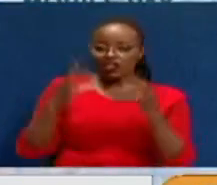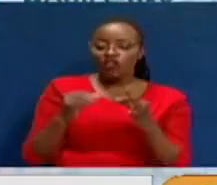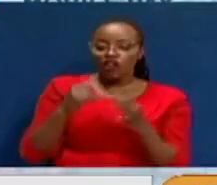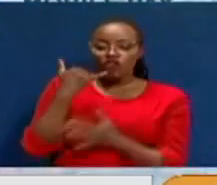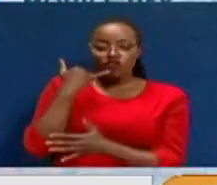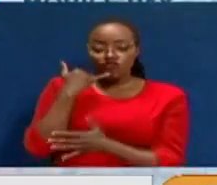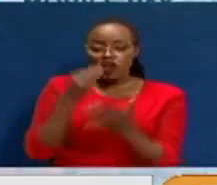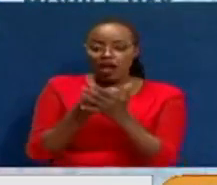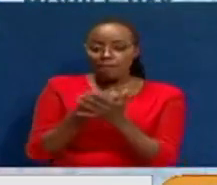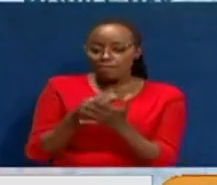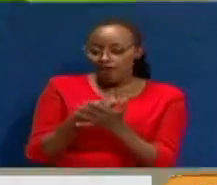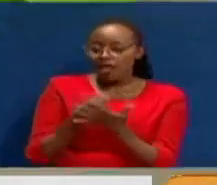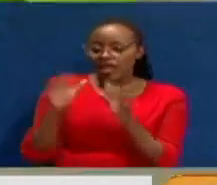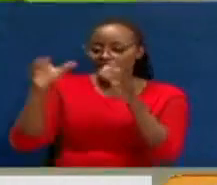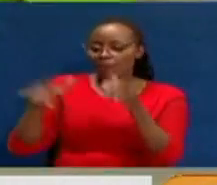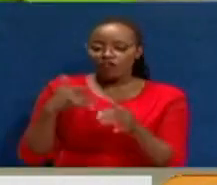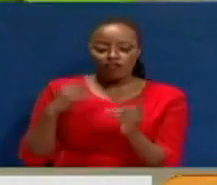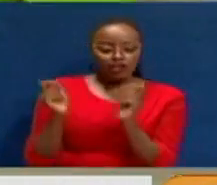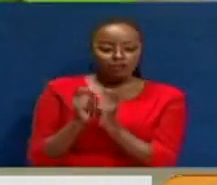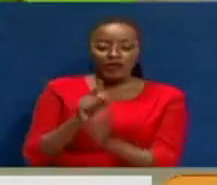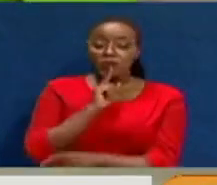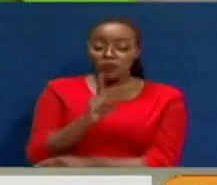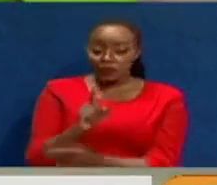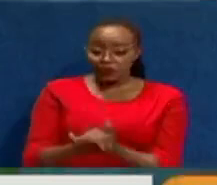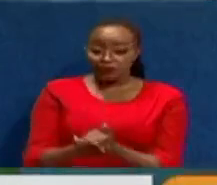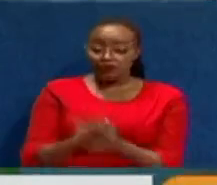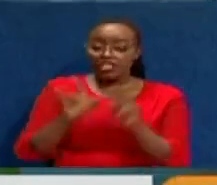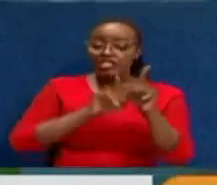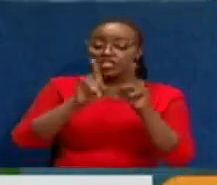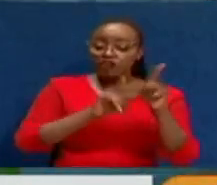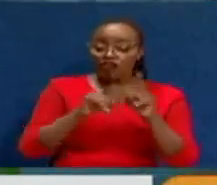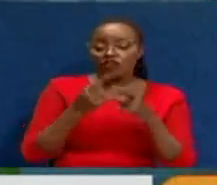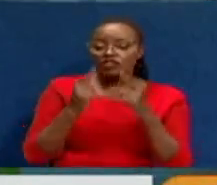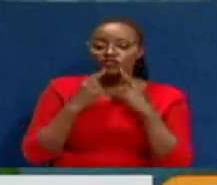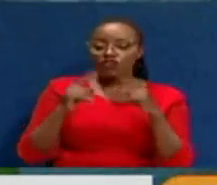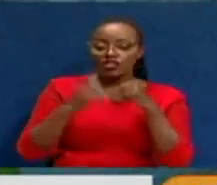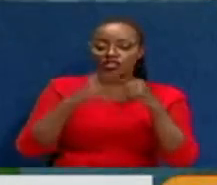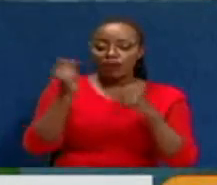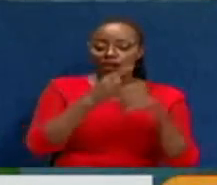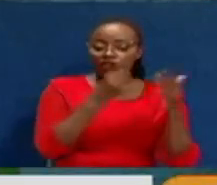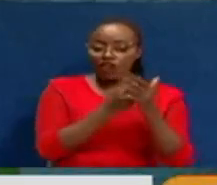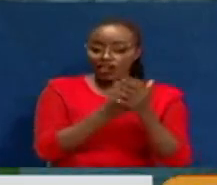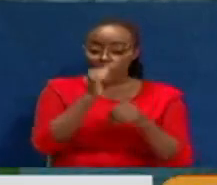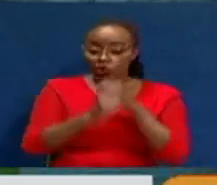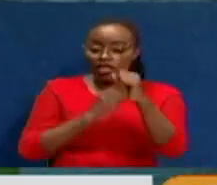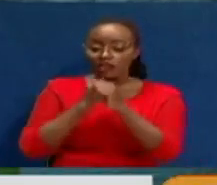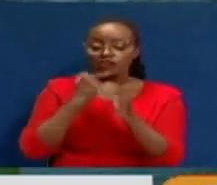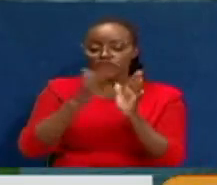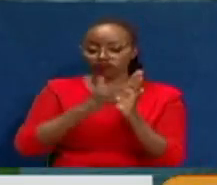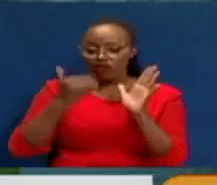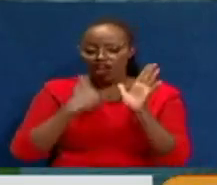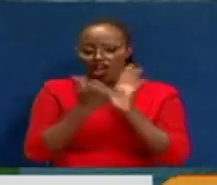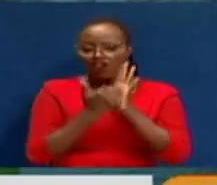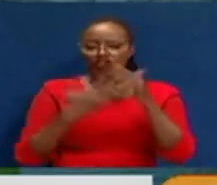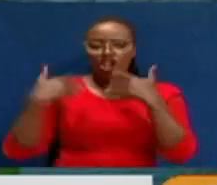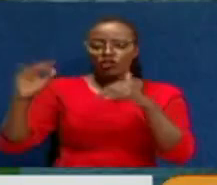mobile money operators felt the pinch. Ilana, I'll now cover. Safaricom, while releasing its 6 months financial year report, indicated that it